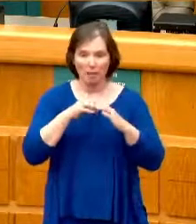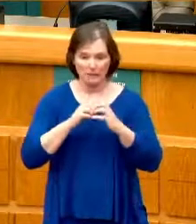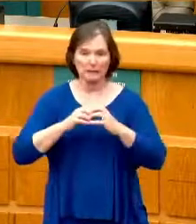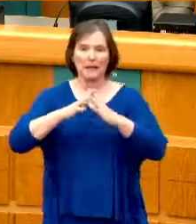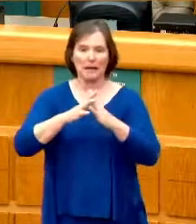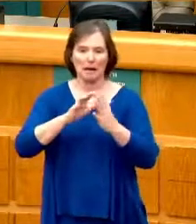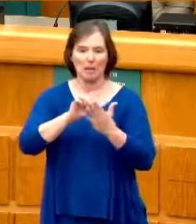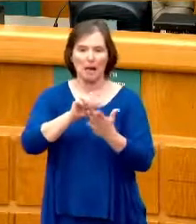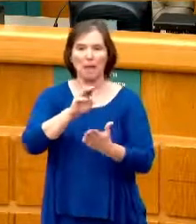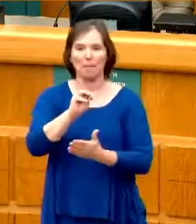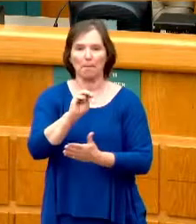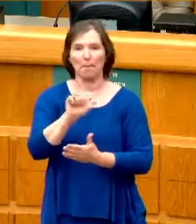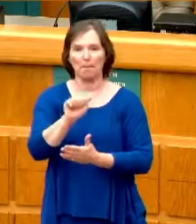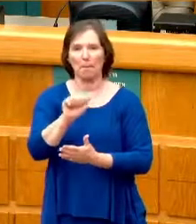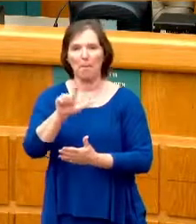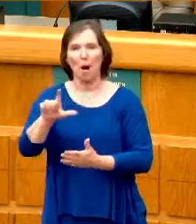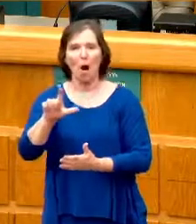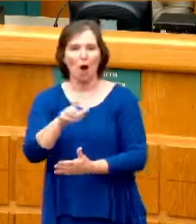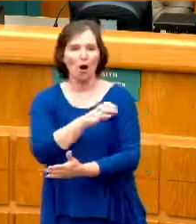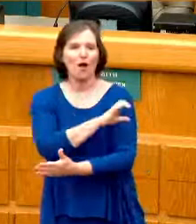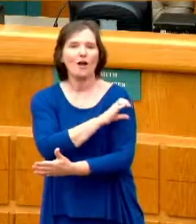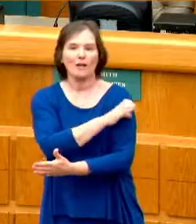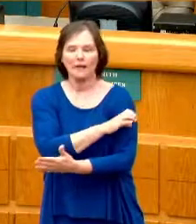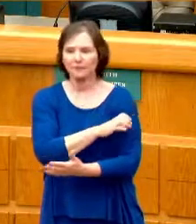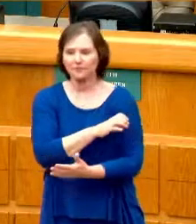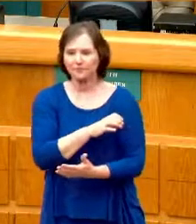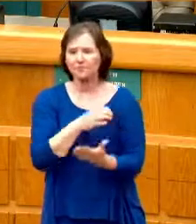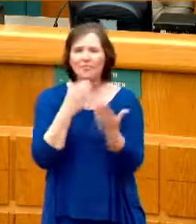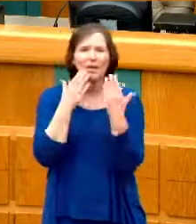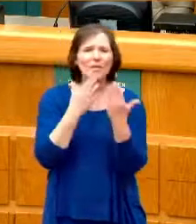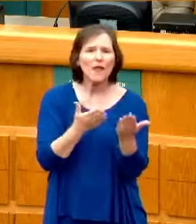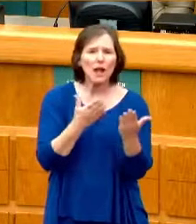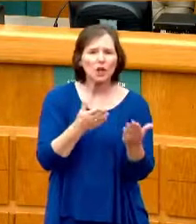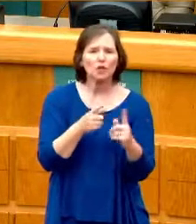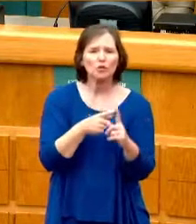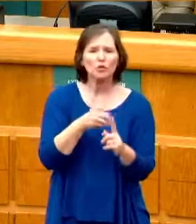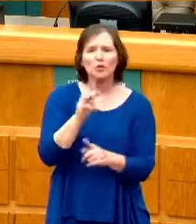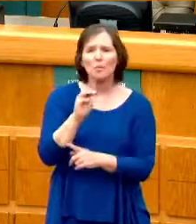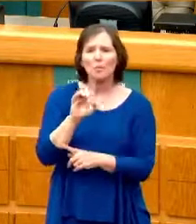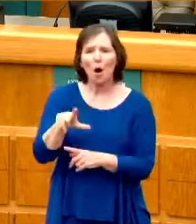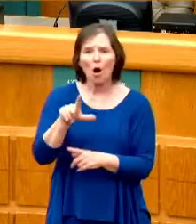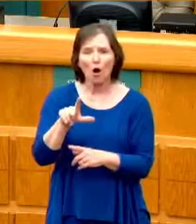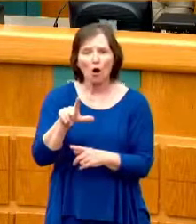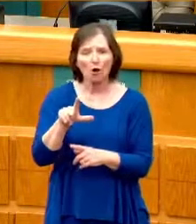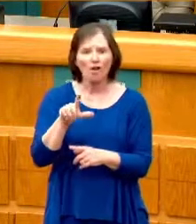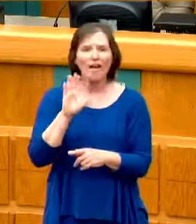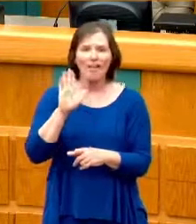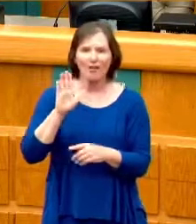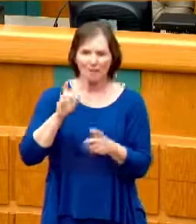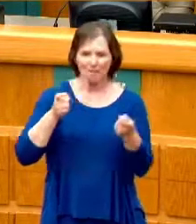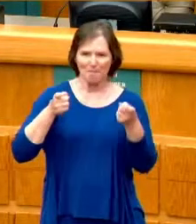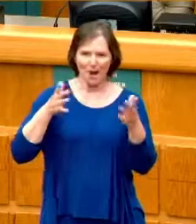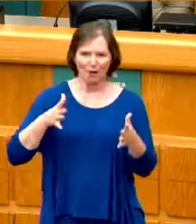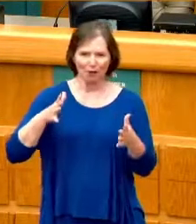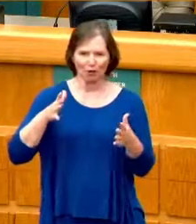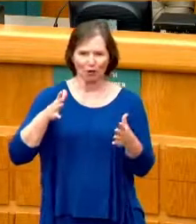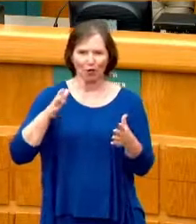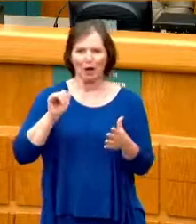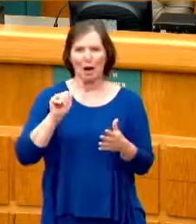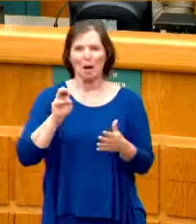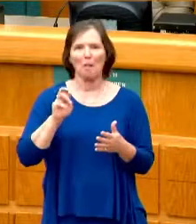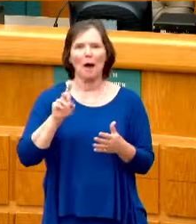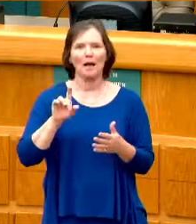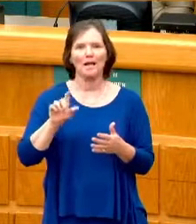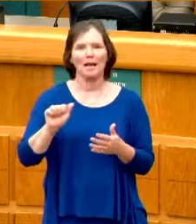standing clinic. And I want to thank La Palmera, their GM, Amanda Sanchez, who reacted like that when we